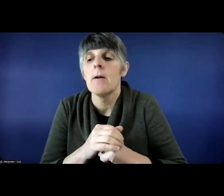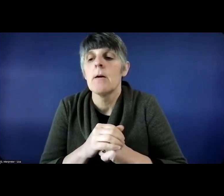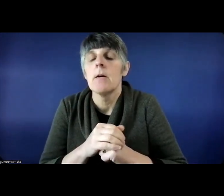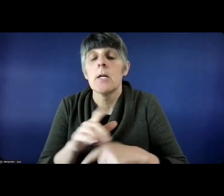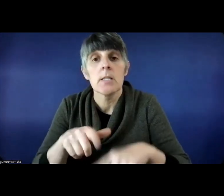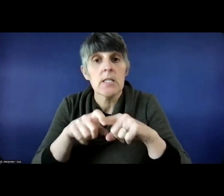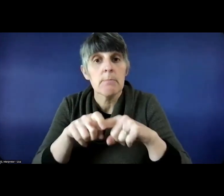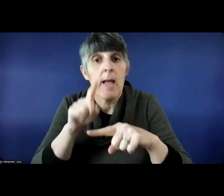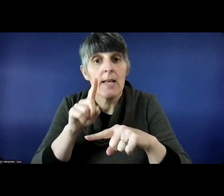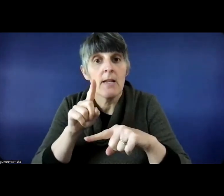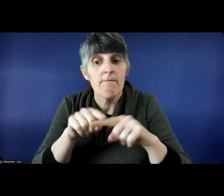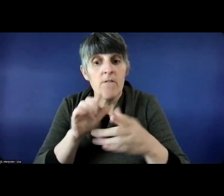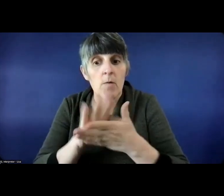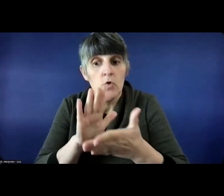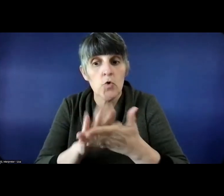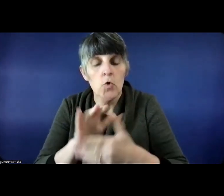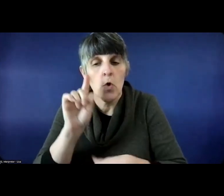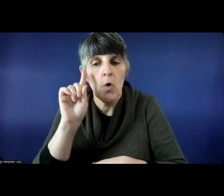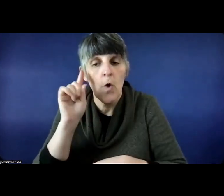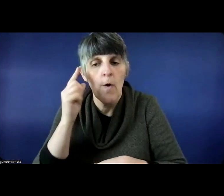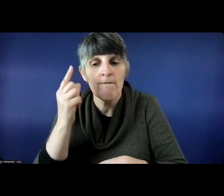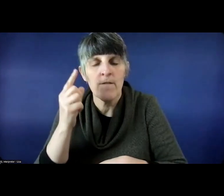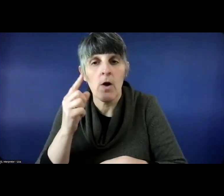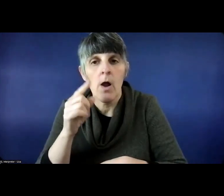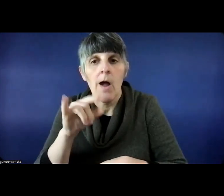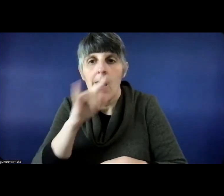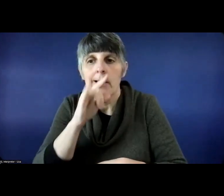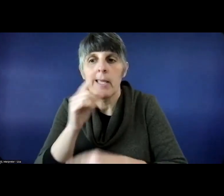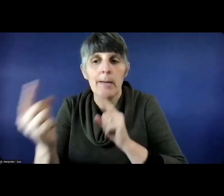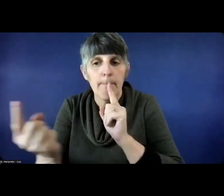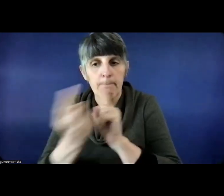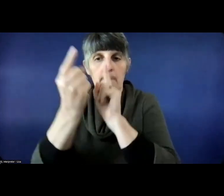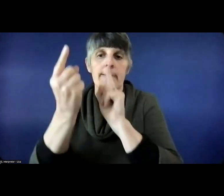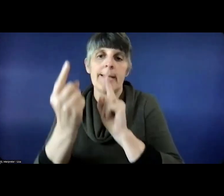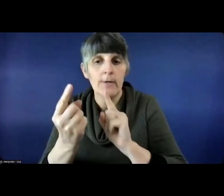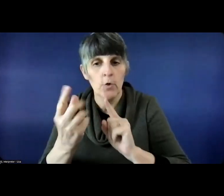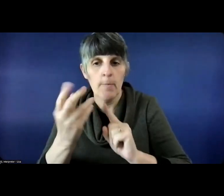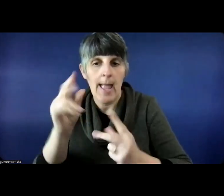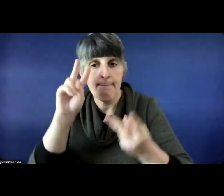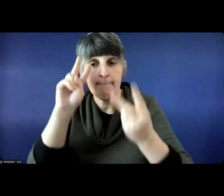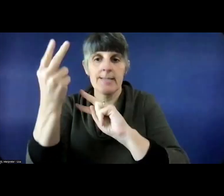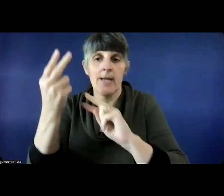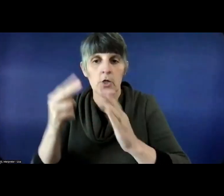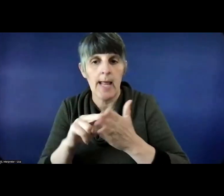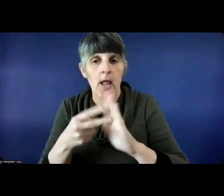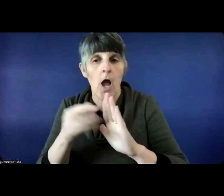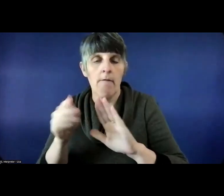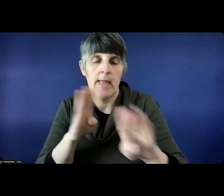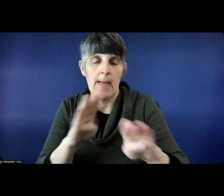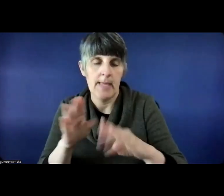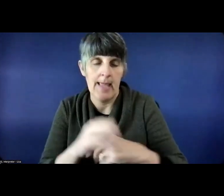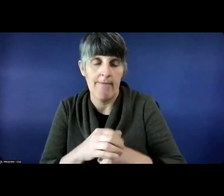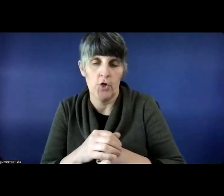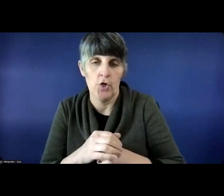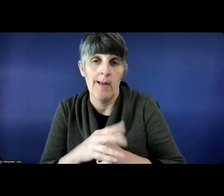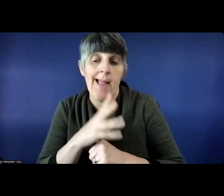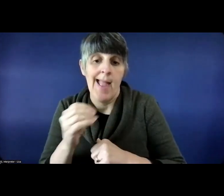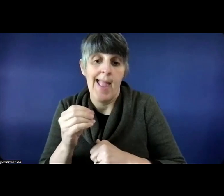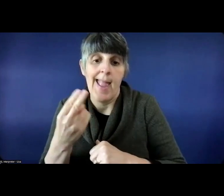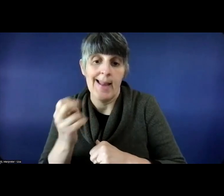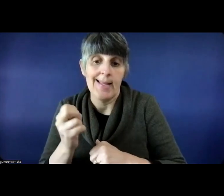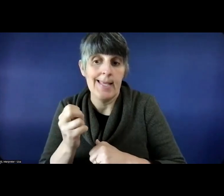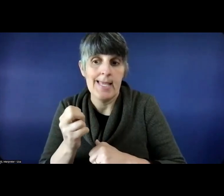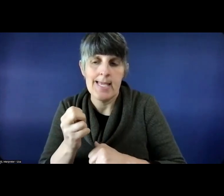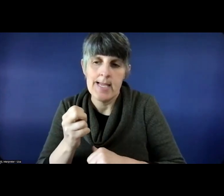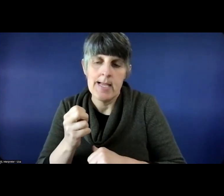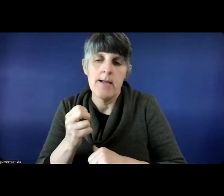suspended from school for a kid bumping into him misunderstanding the intent of the behavior, and he hit the